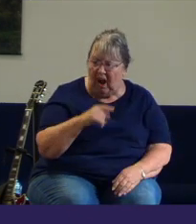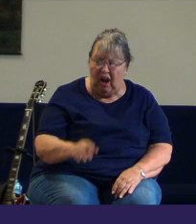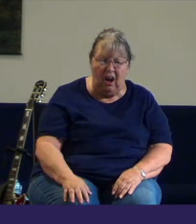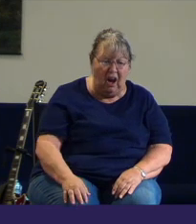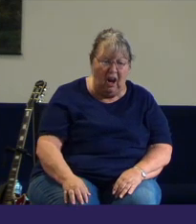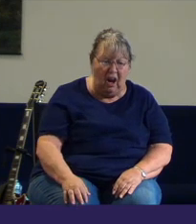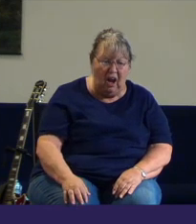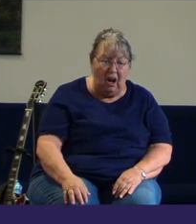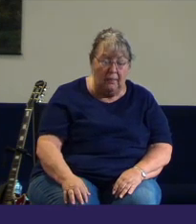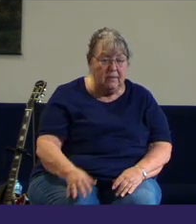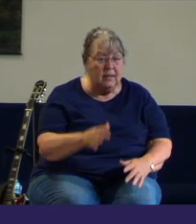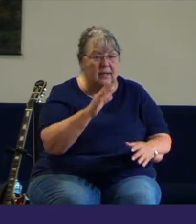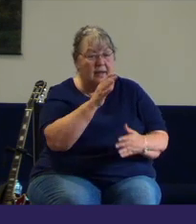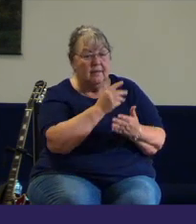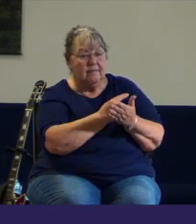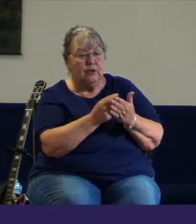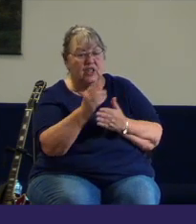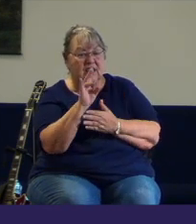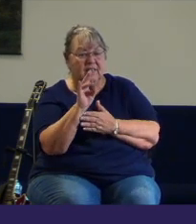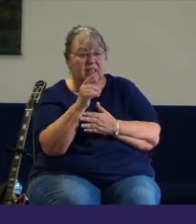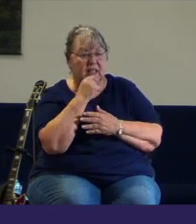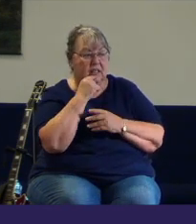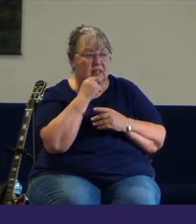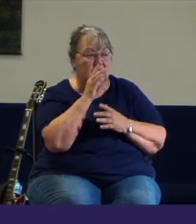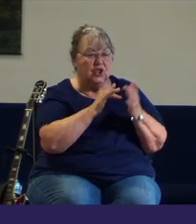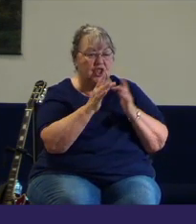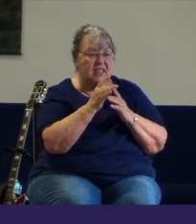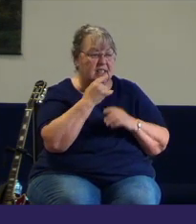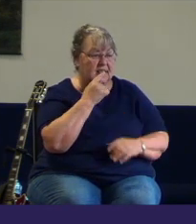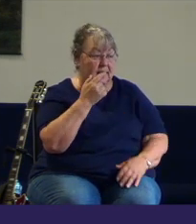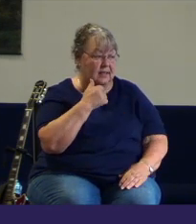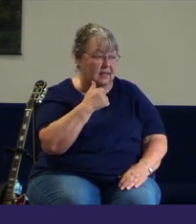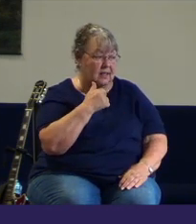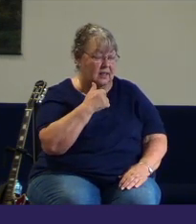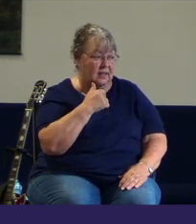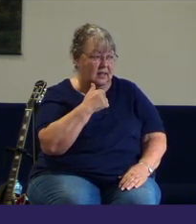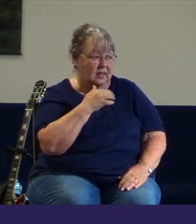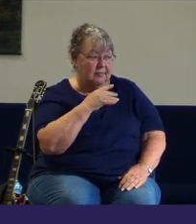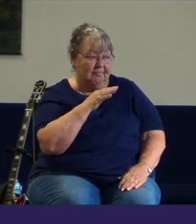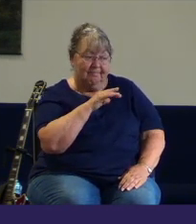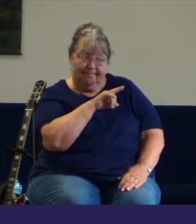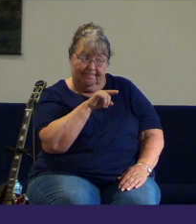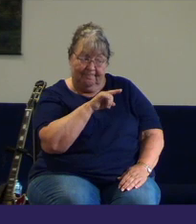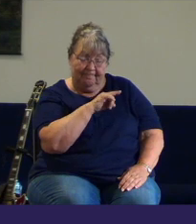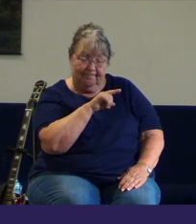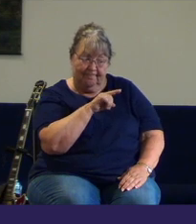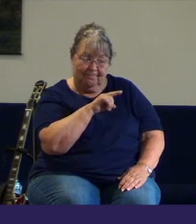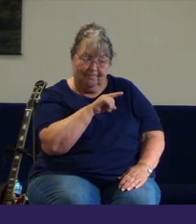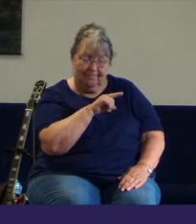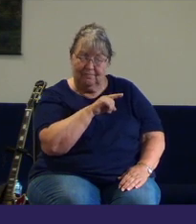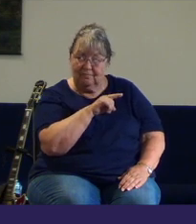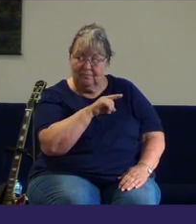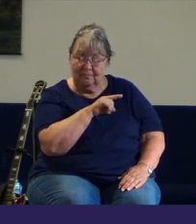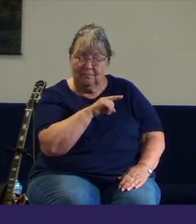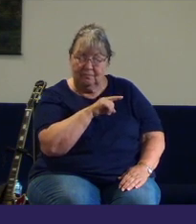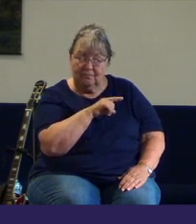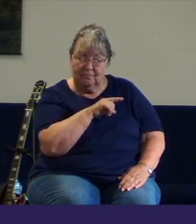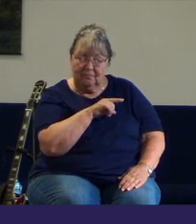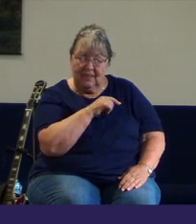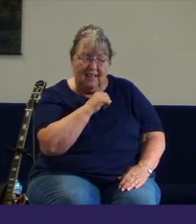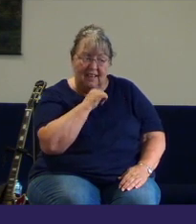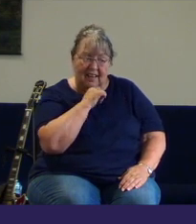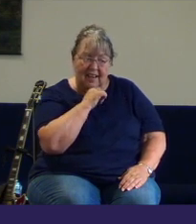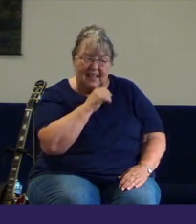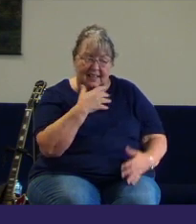And Jesus says in verse 17, on hearing this, Jesus said to them, please hear this, it is not